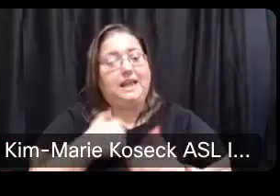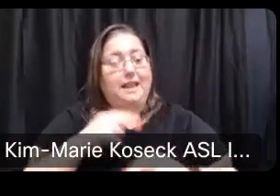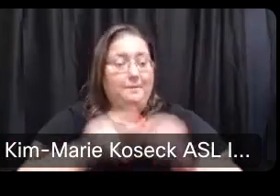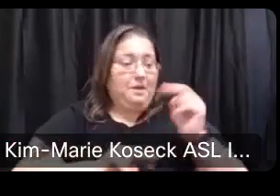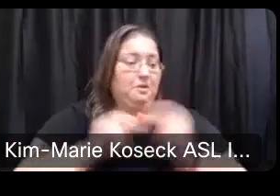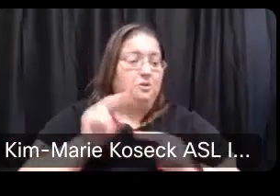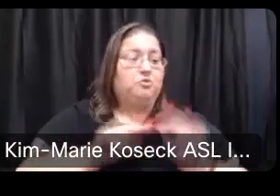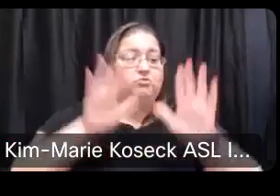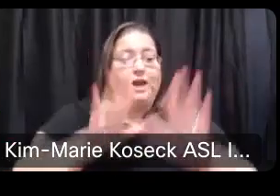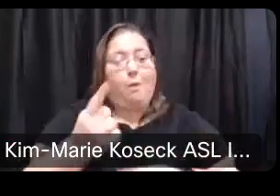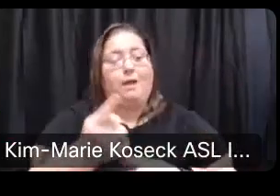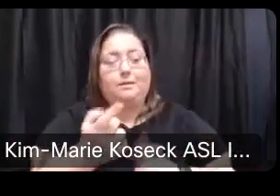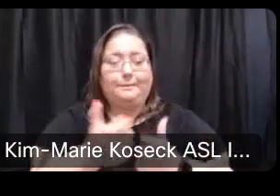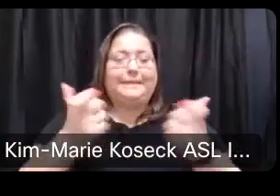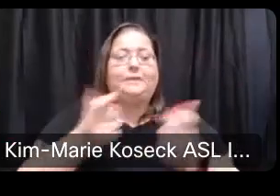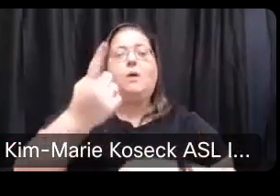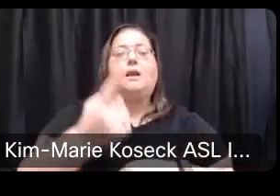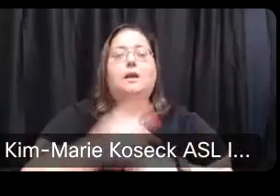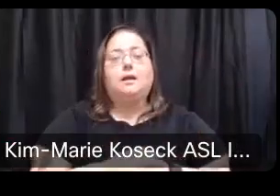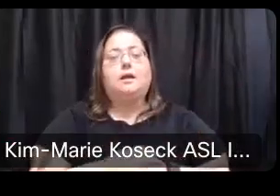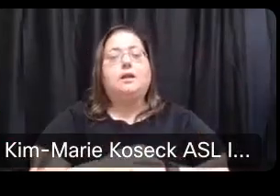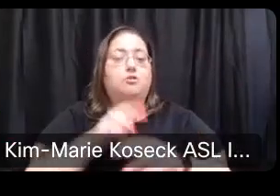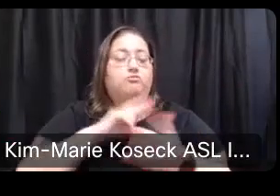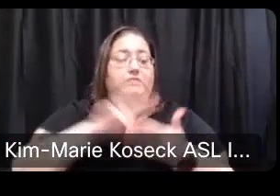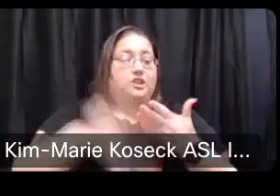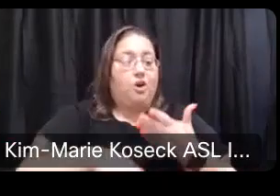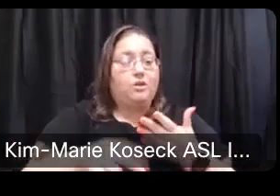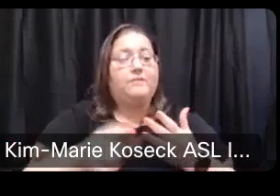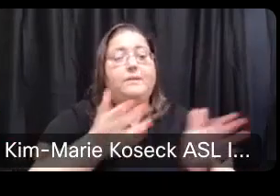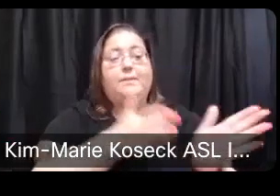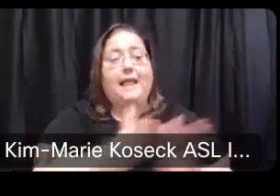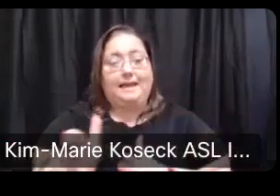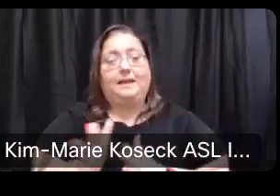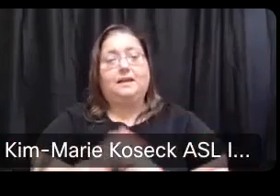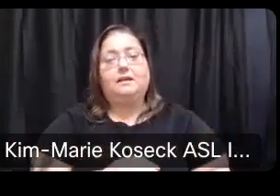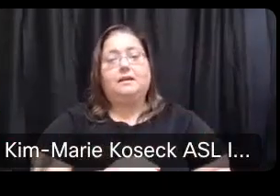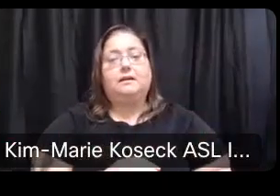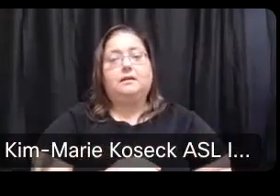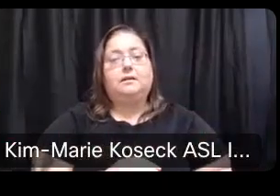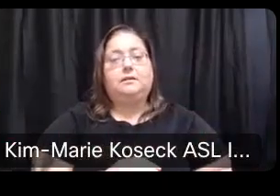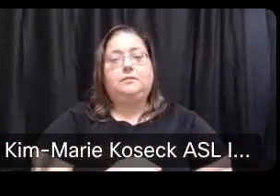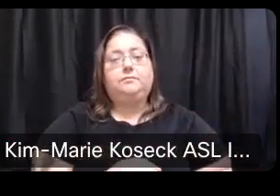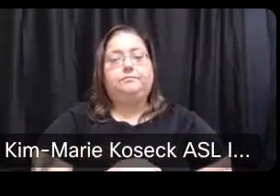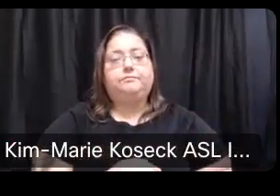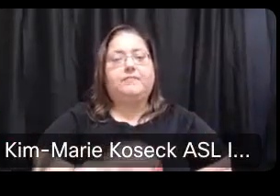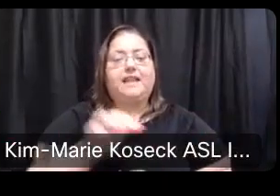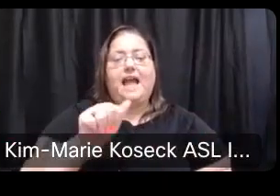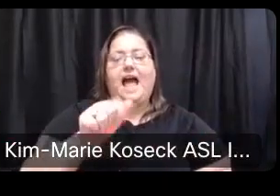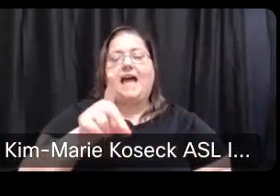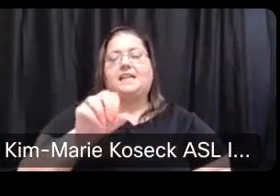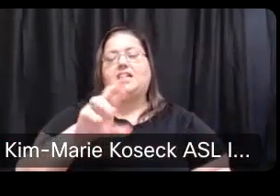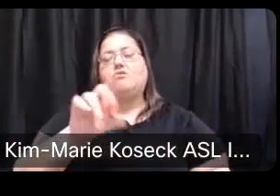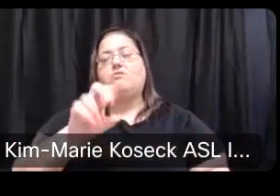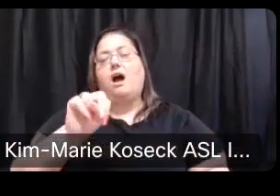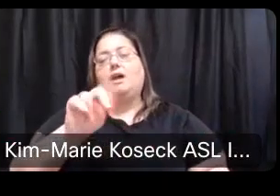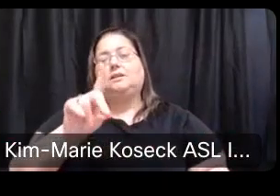One great example of a result of this planning initiative was up in the Adirondack North Country, the town